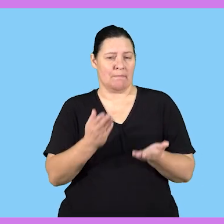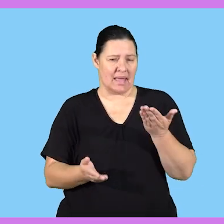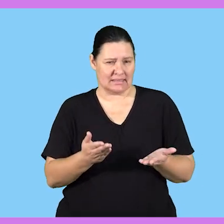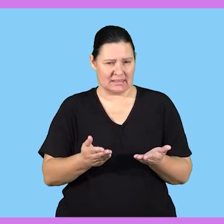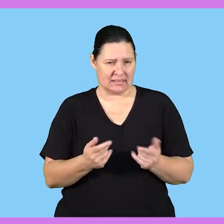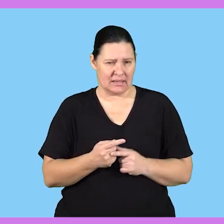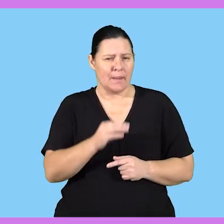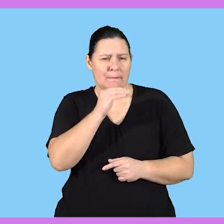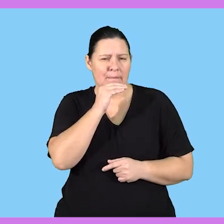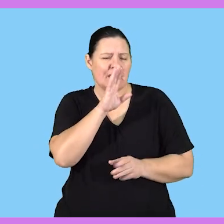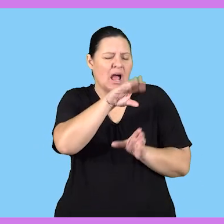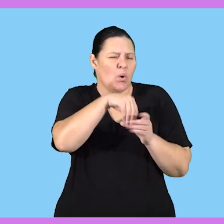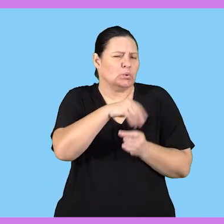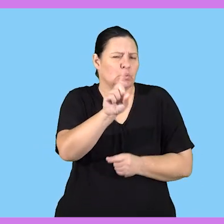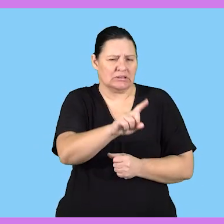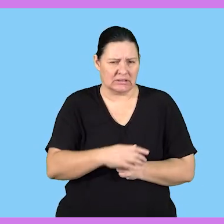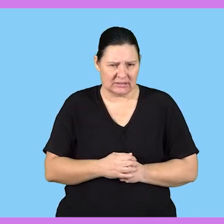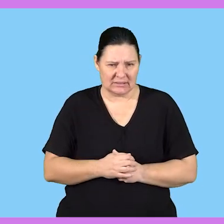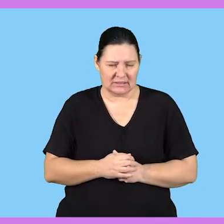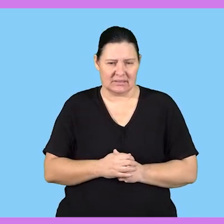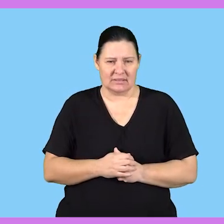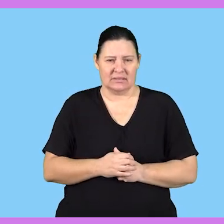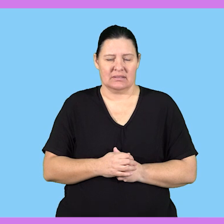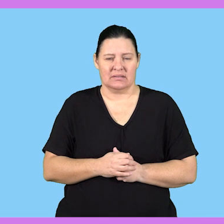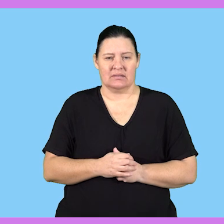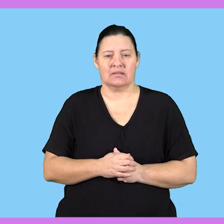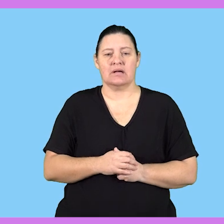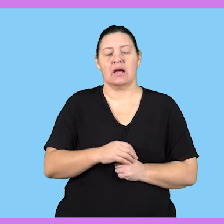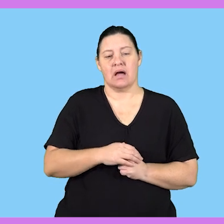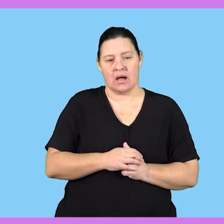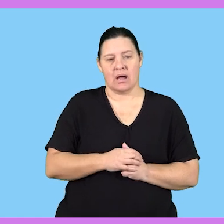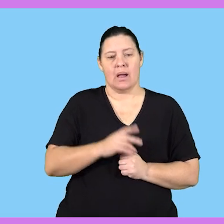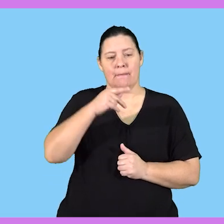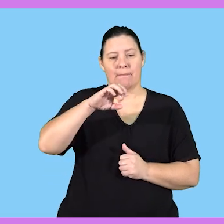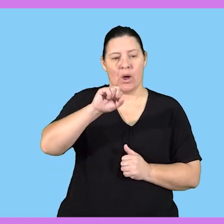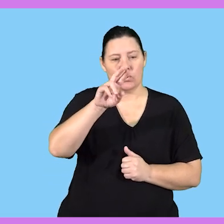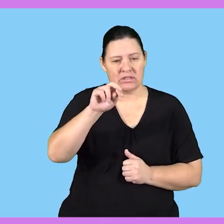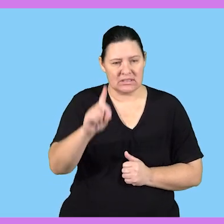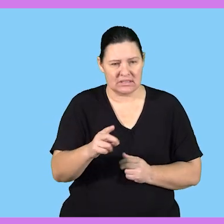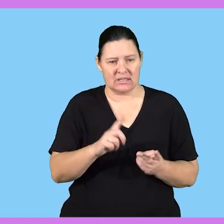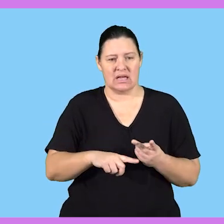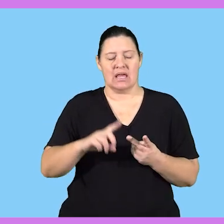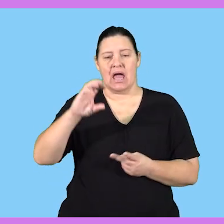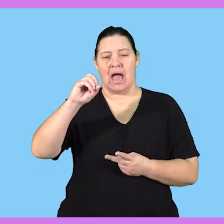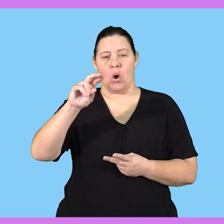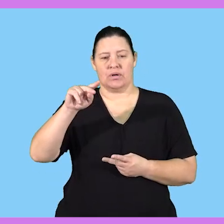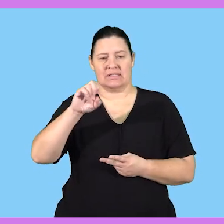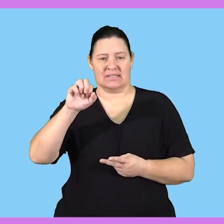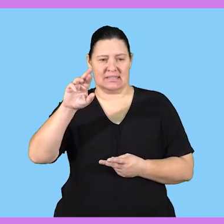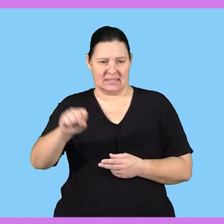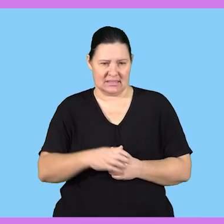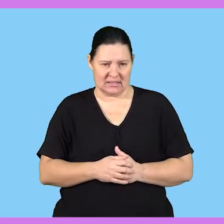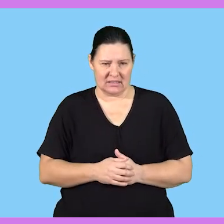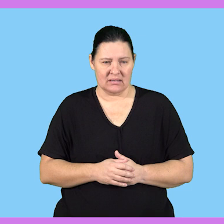is now weight. What does that include? Yes, of course, that is your pounds and your ounces. And then I have one more question for